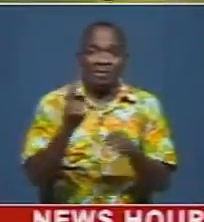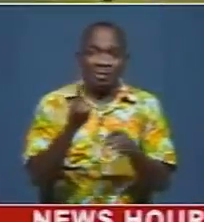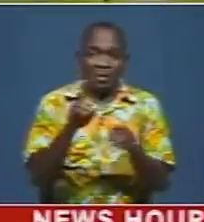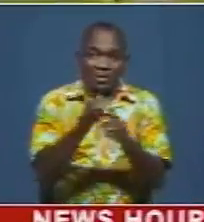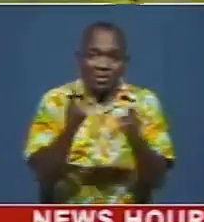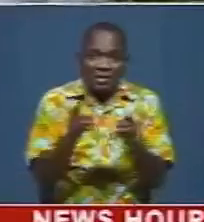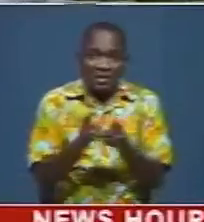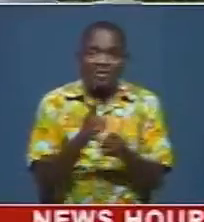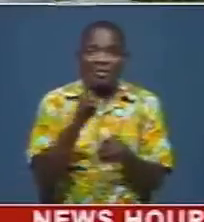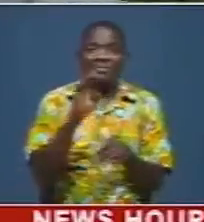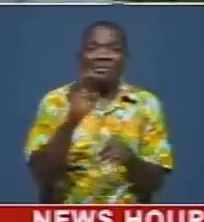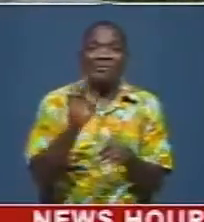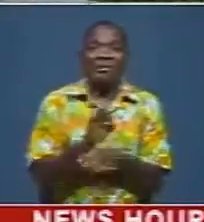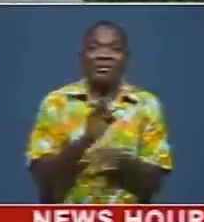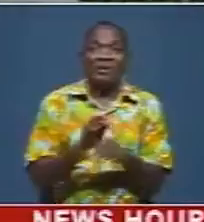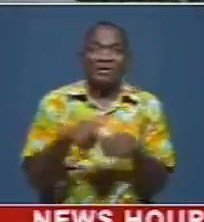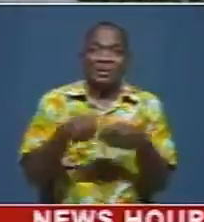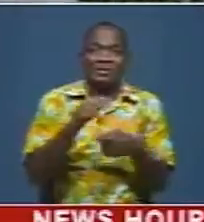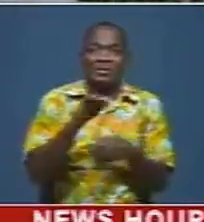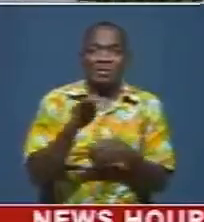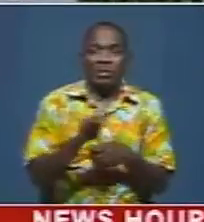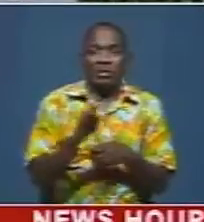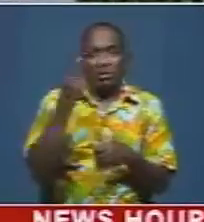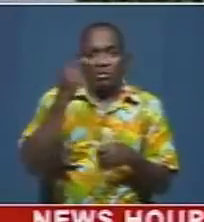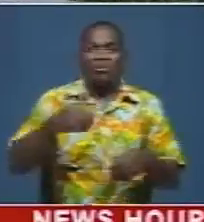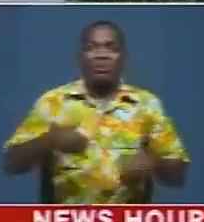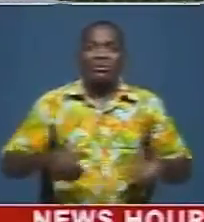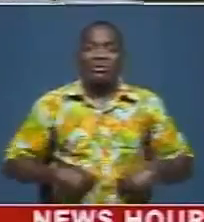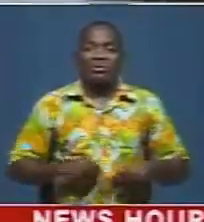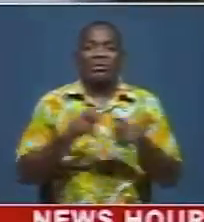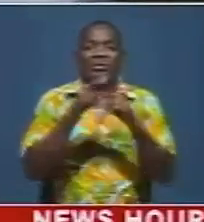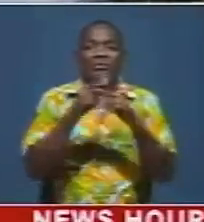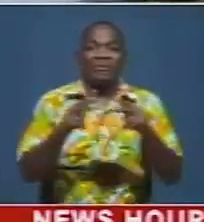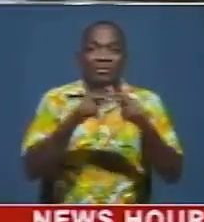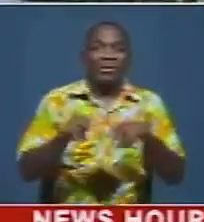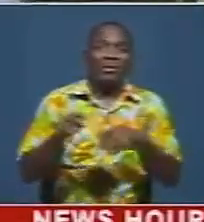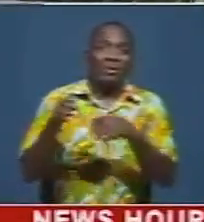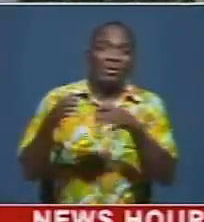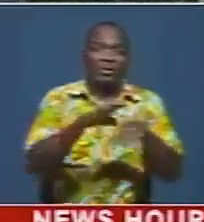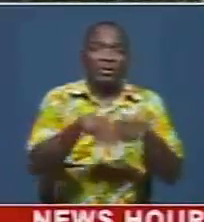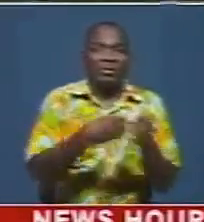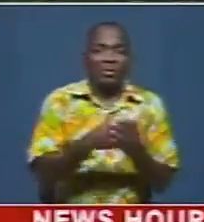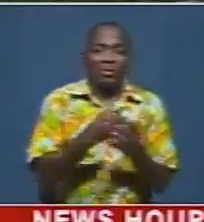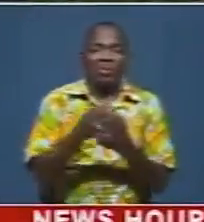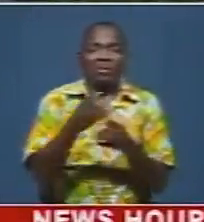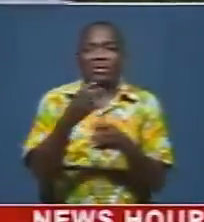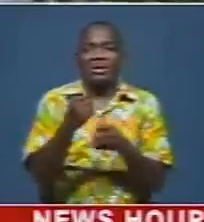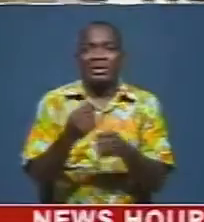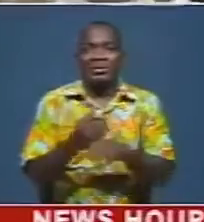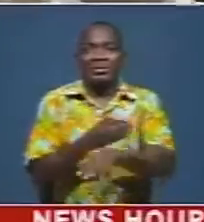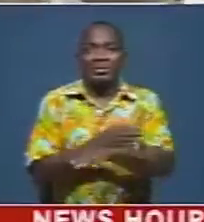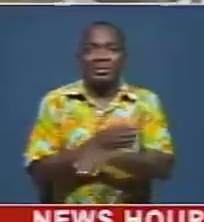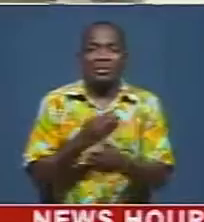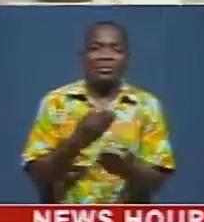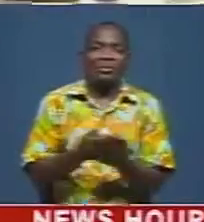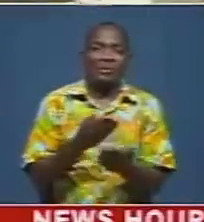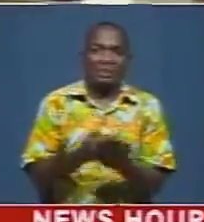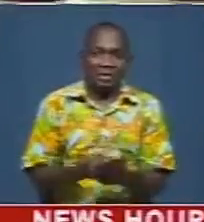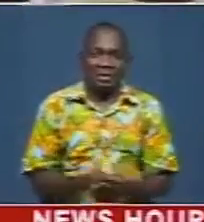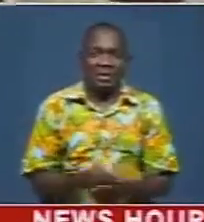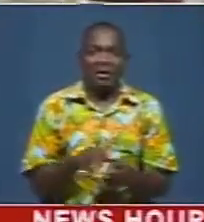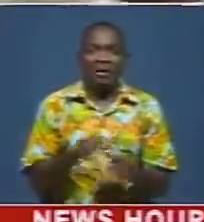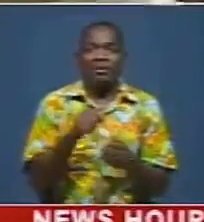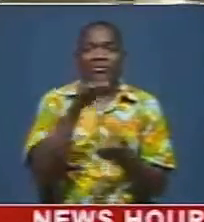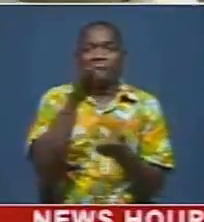jobs particularly for the youth in rural and peri-urban communities and thereby improve income levels and standards of living while